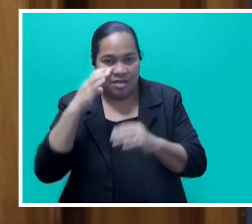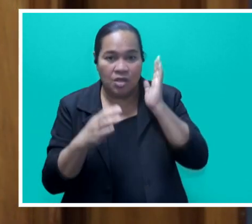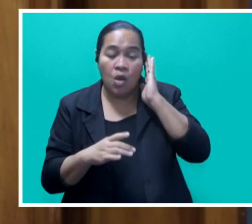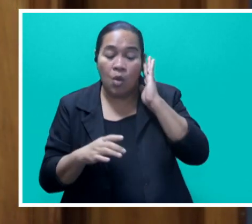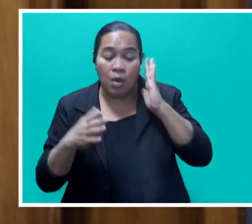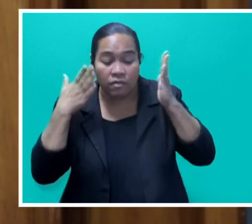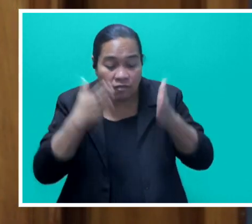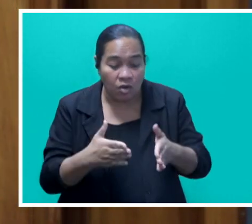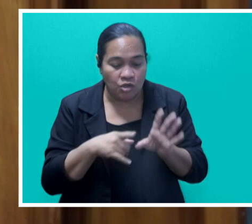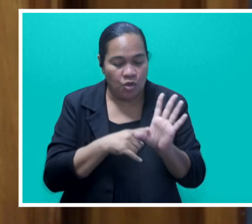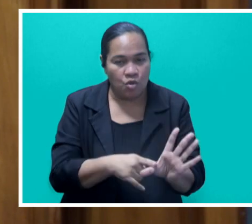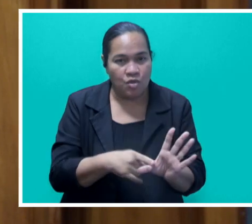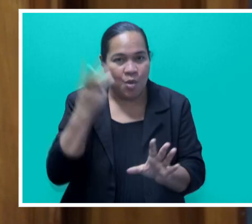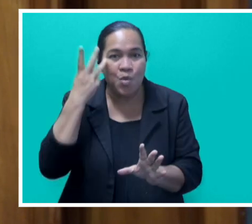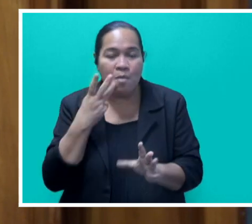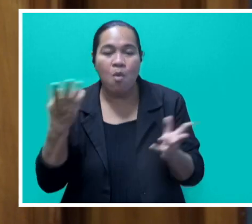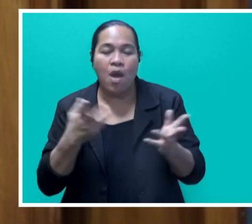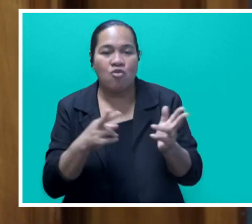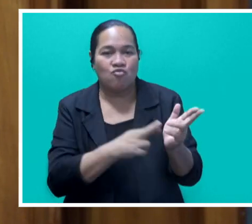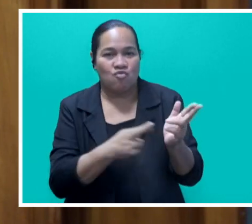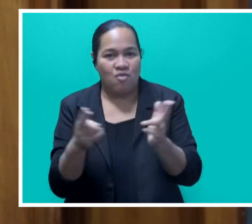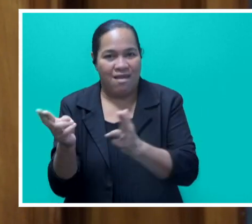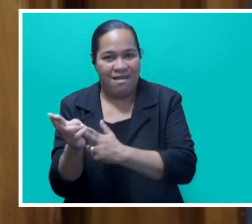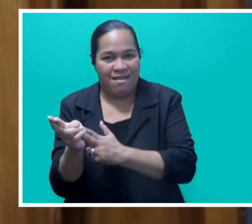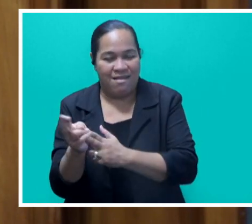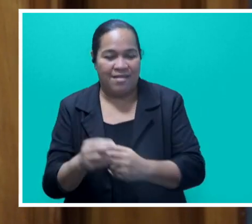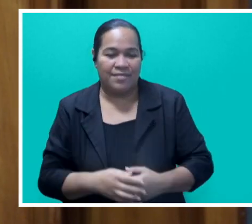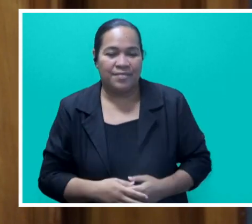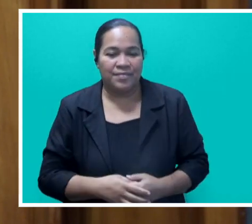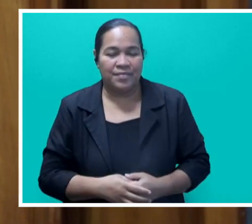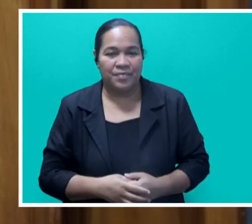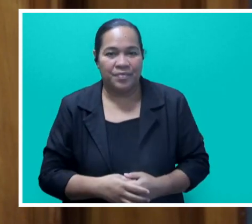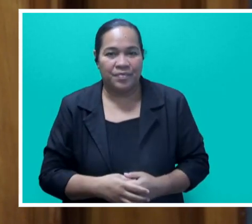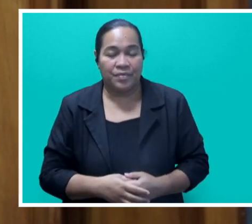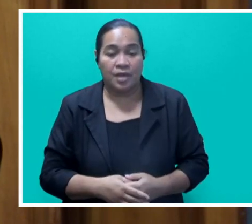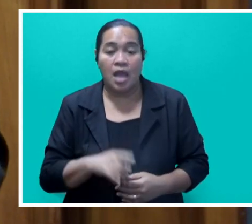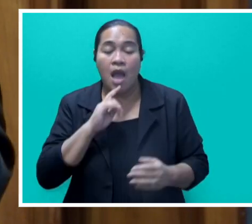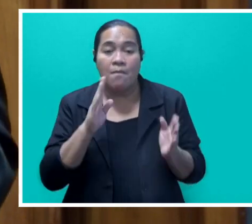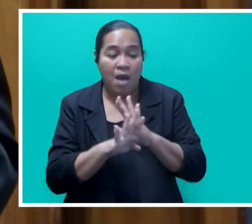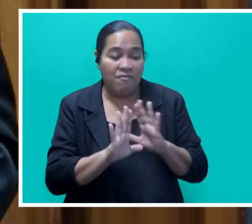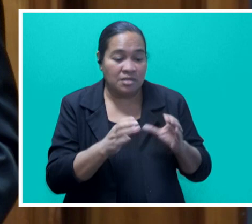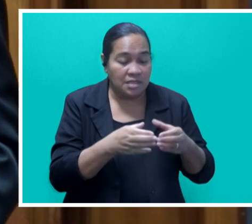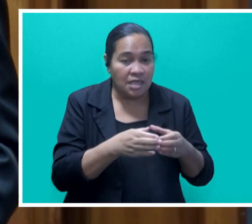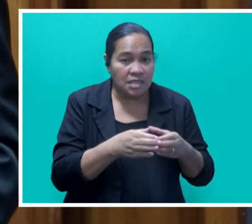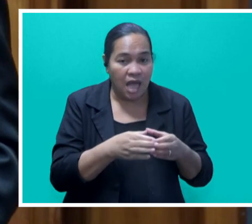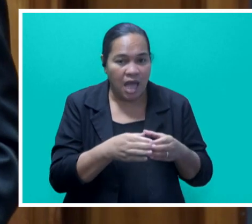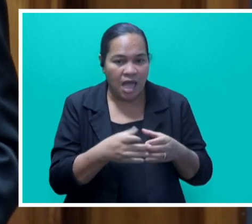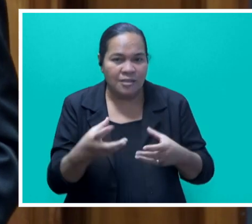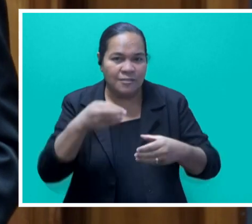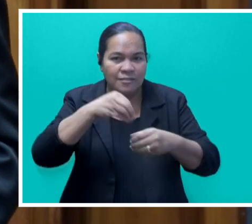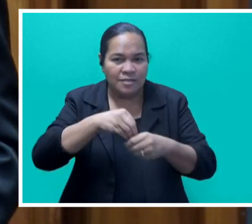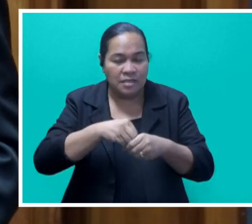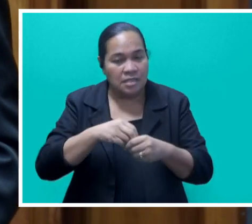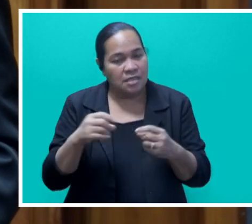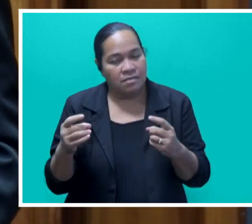and women in the rural setting. Mr. Speaker, sir, private sector engagement is more than